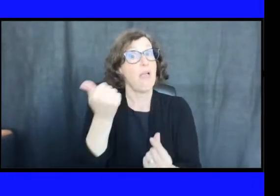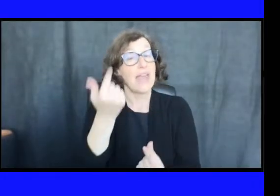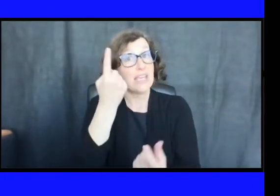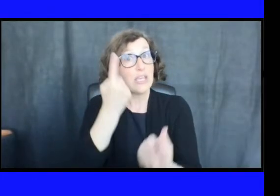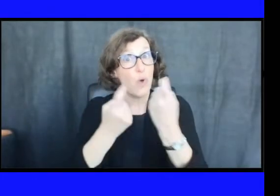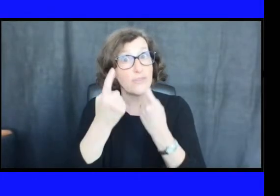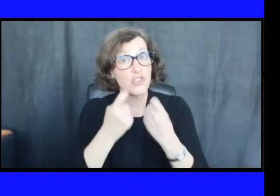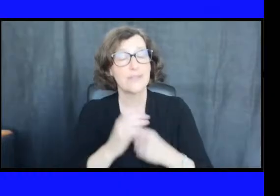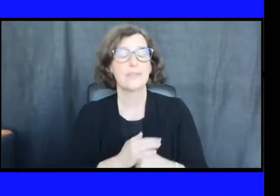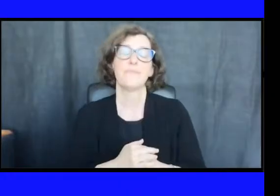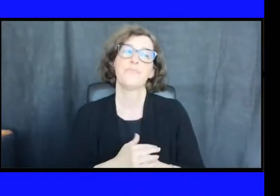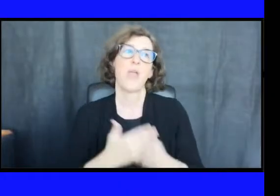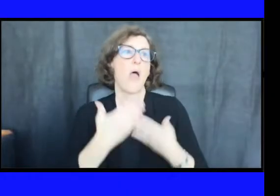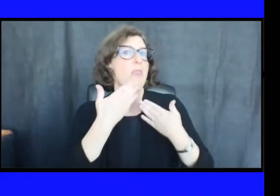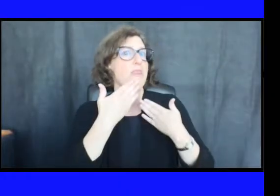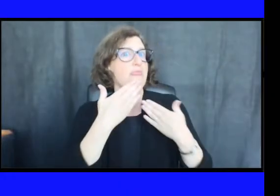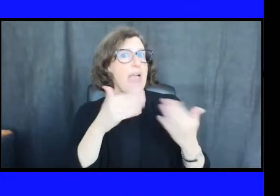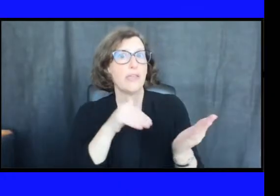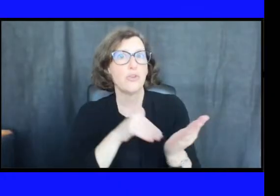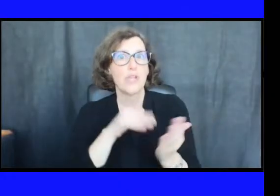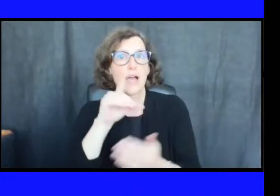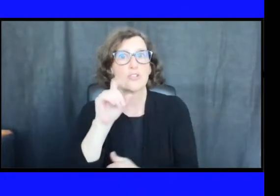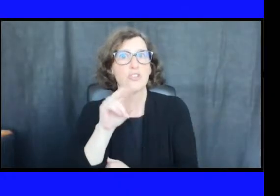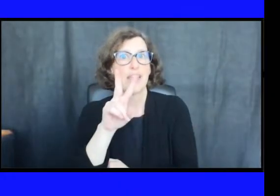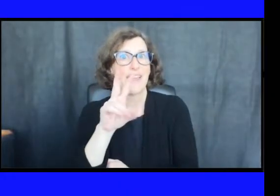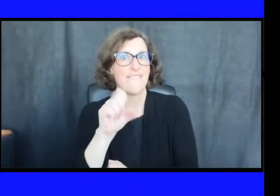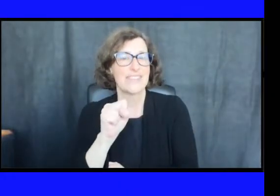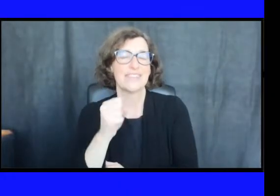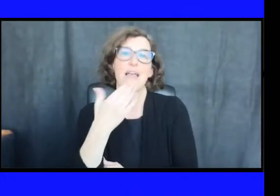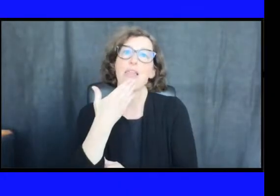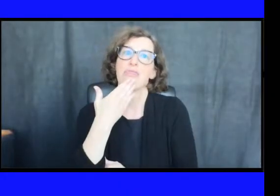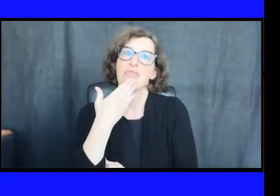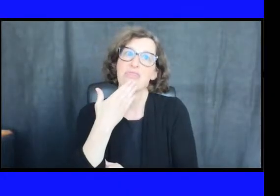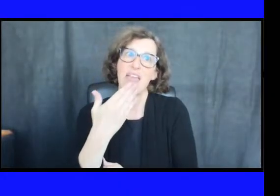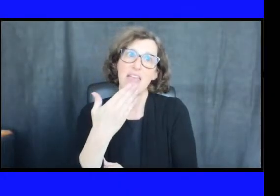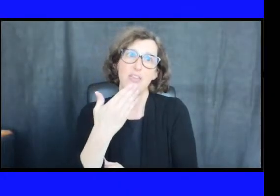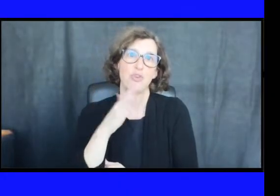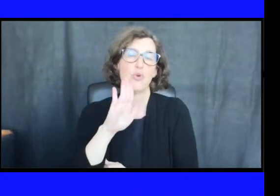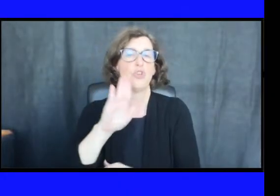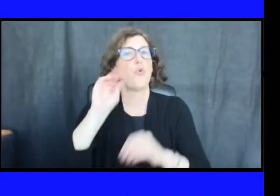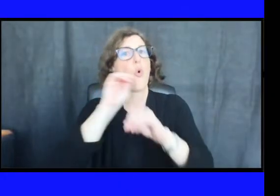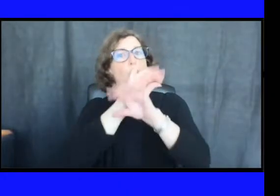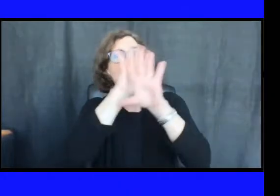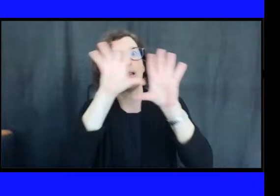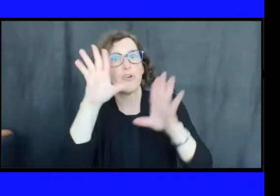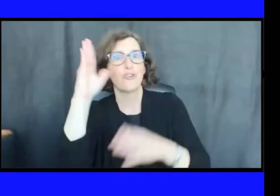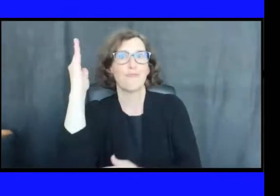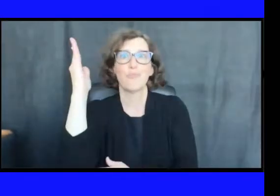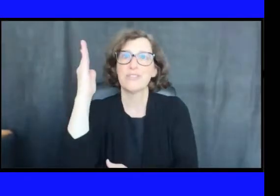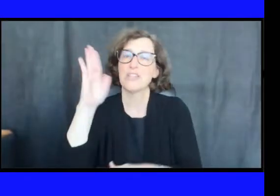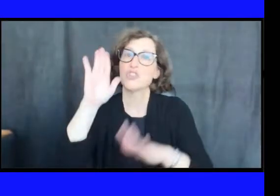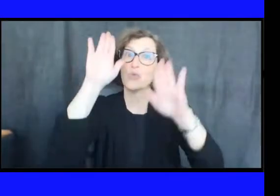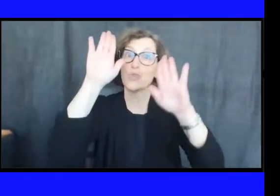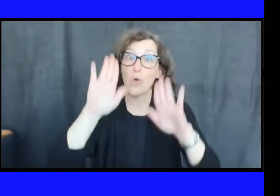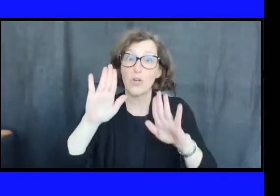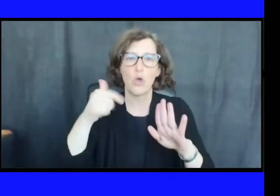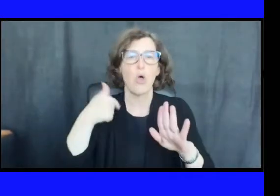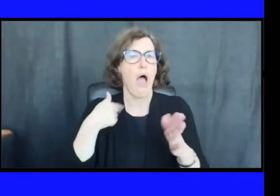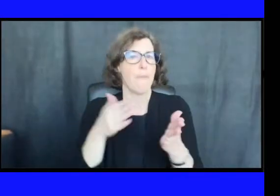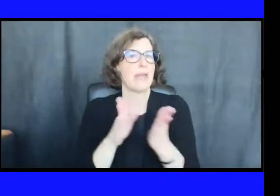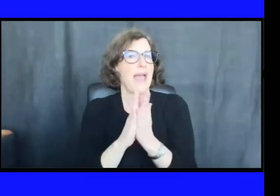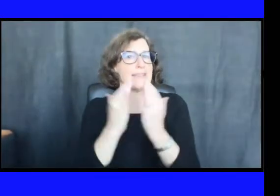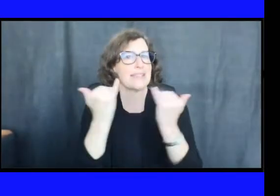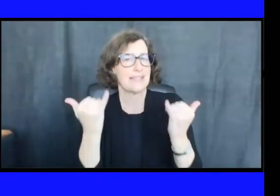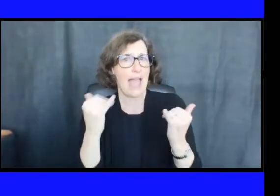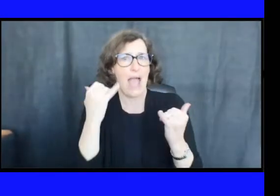seeing how this evolves into a tool that can be used on a not day-to-day basis, but close to it, I